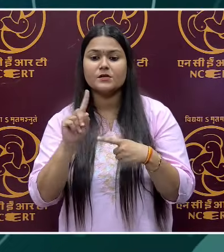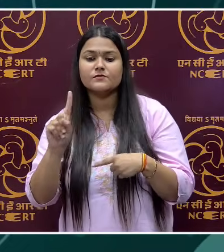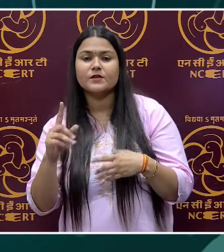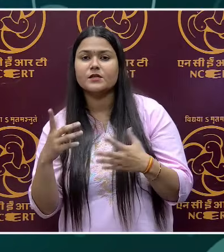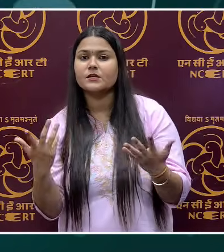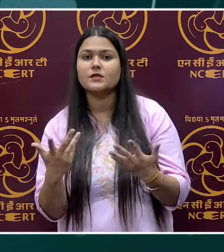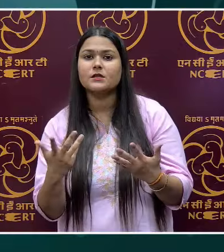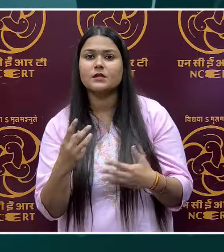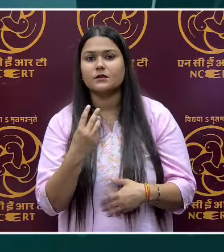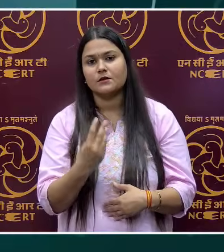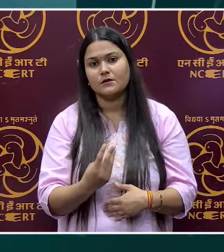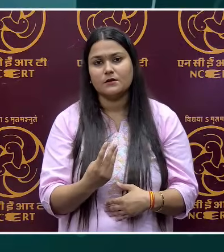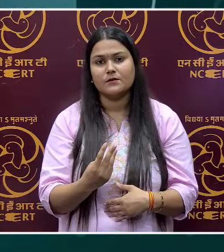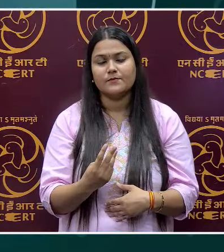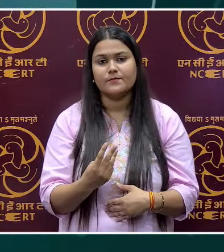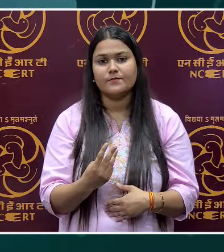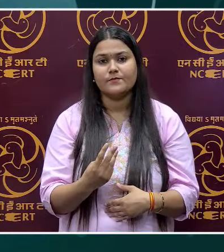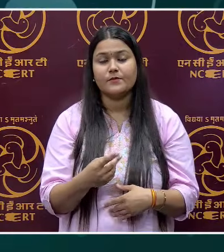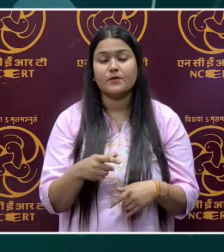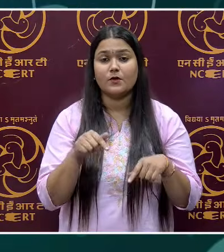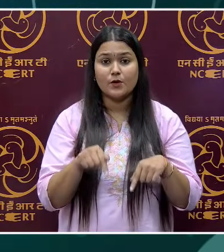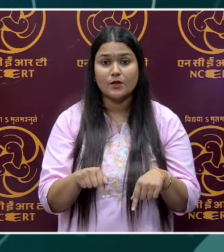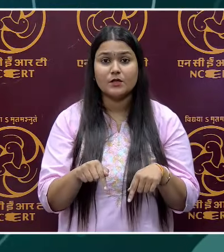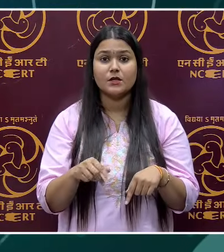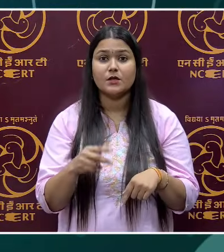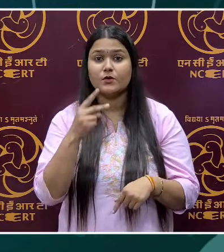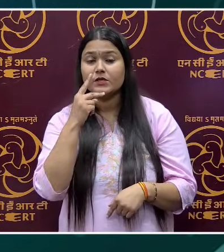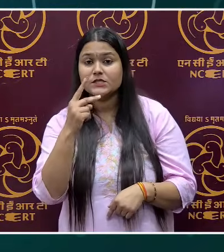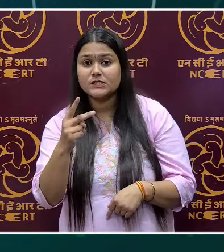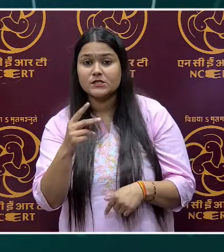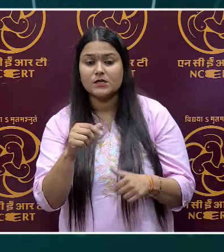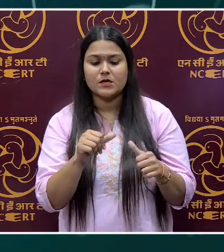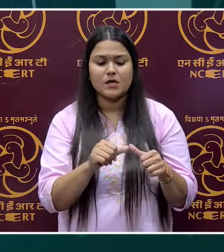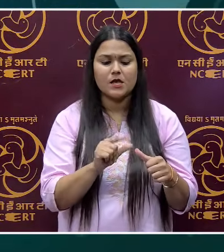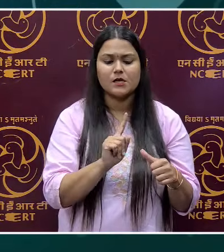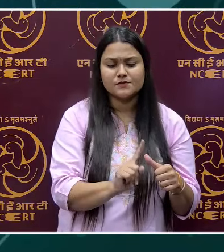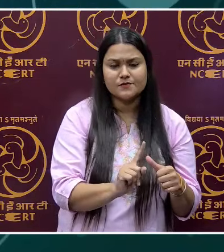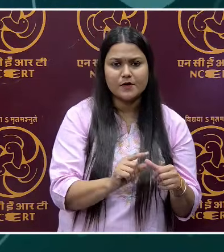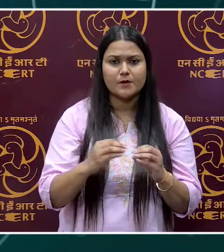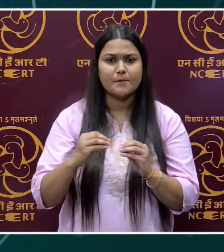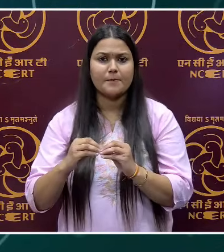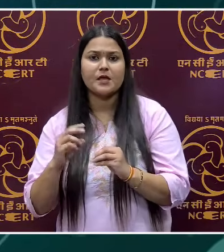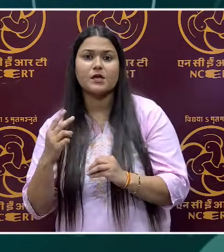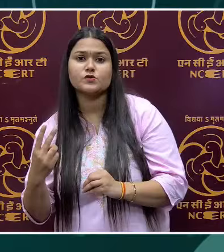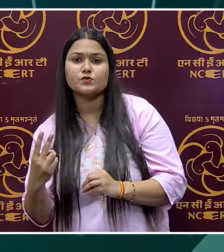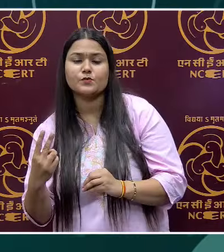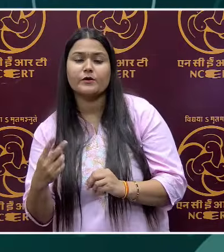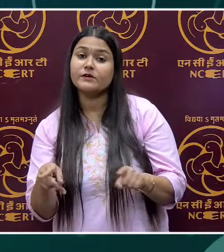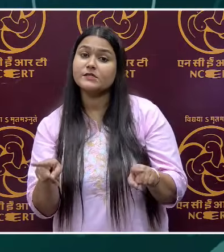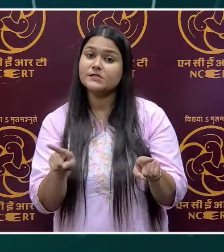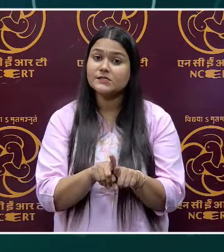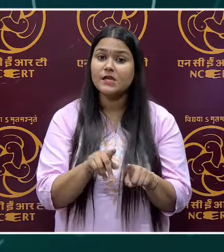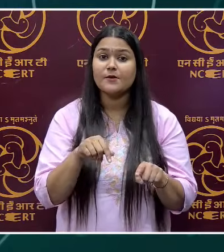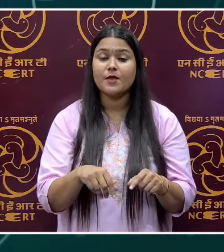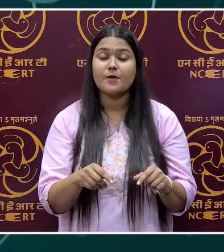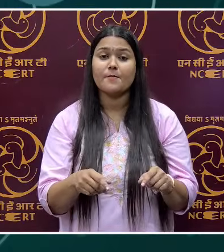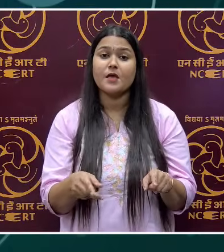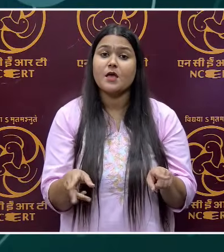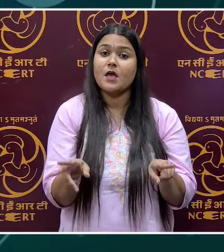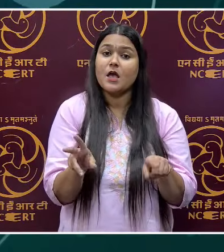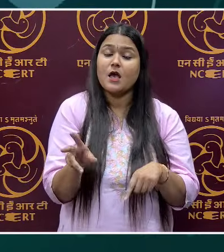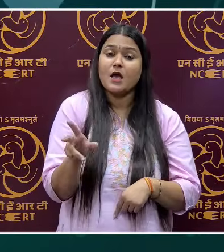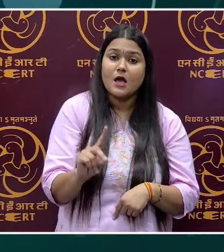plus 1, that is 3. And here you can see A has 1 power, B has 2 power. So,